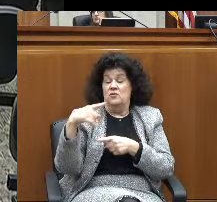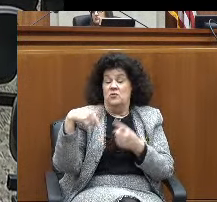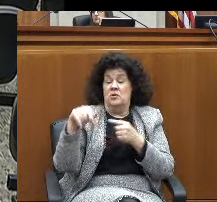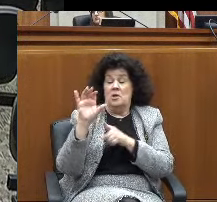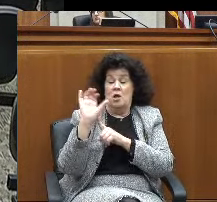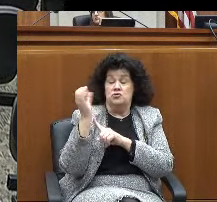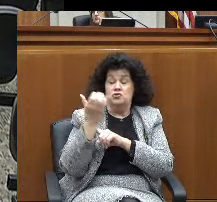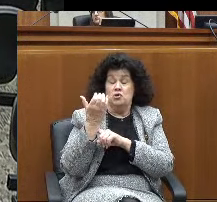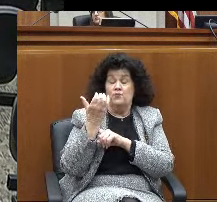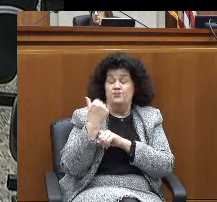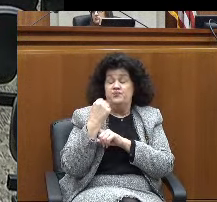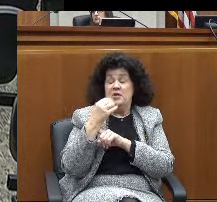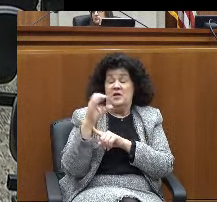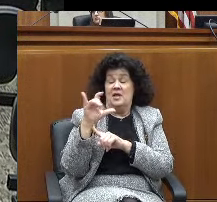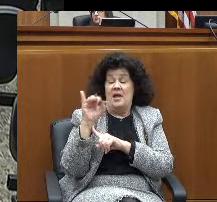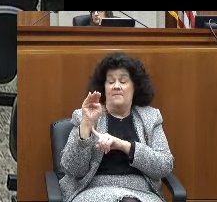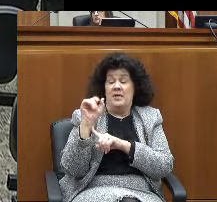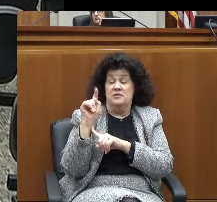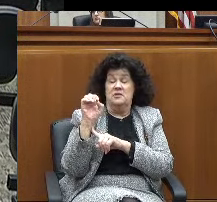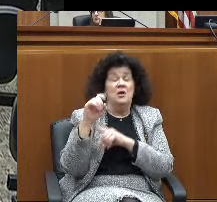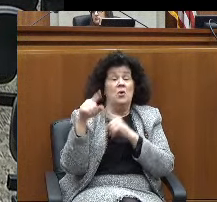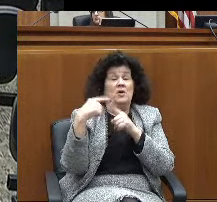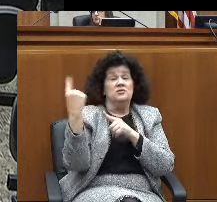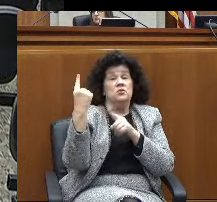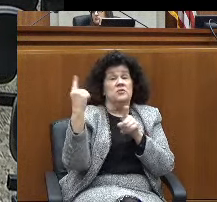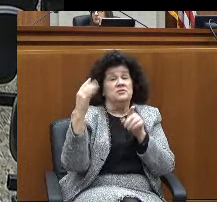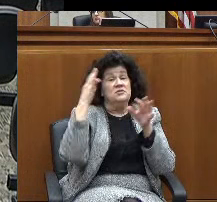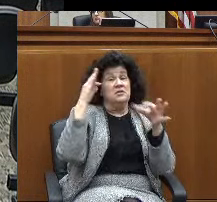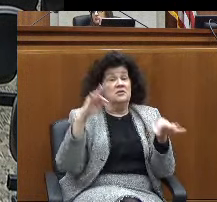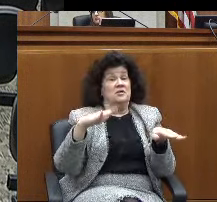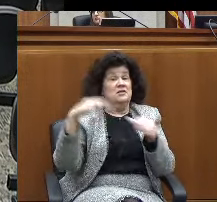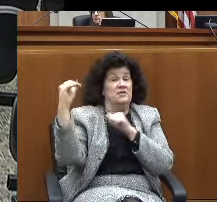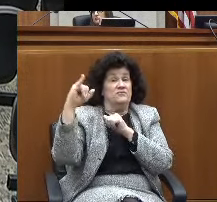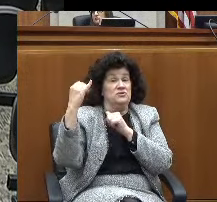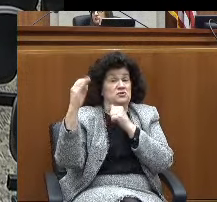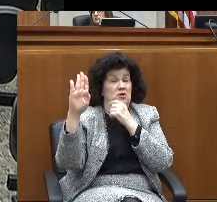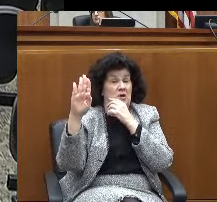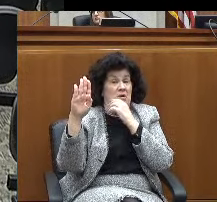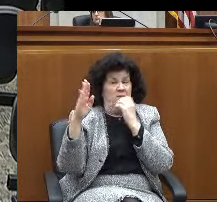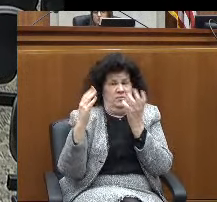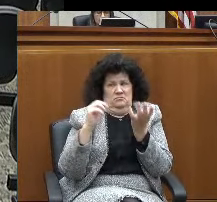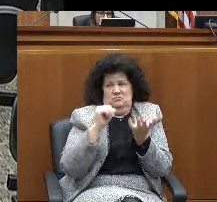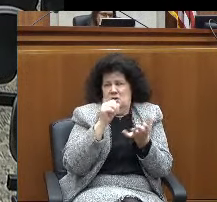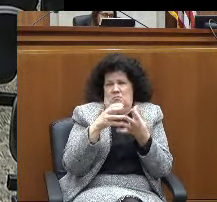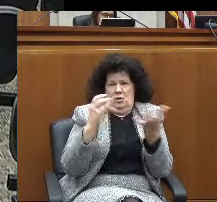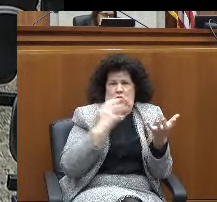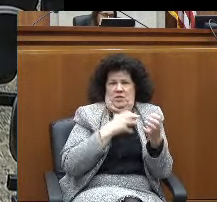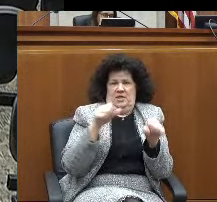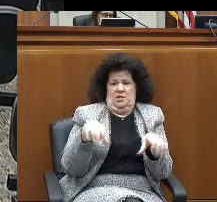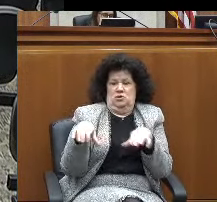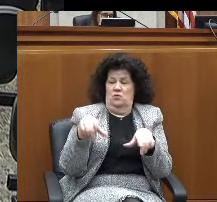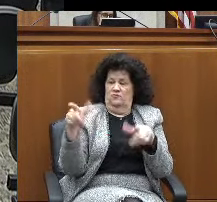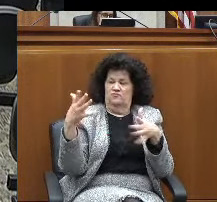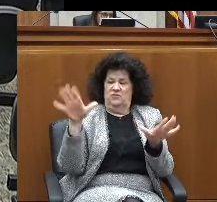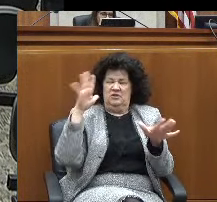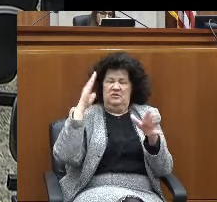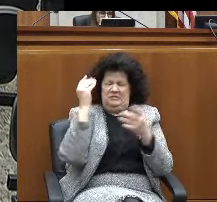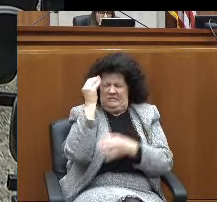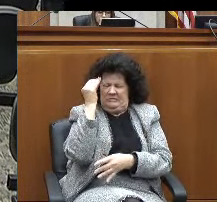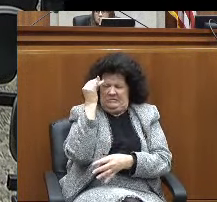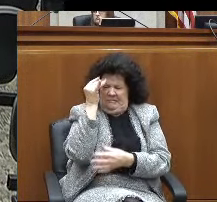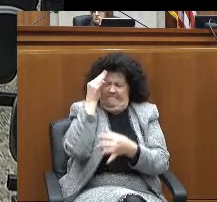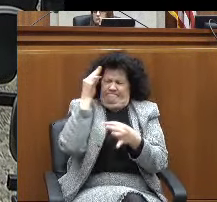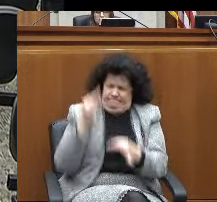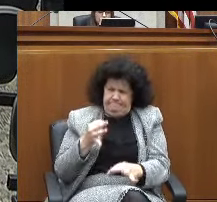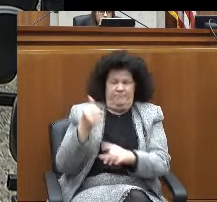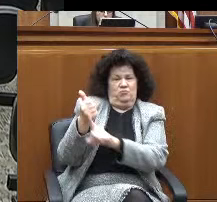and climate. Because when someone's decided to leave a job, there's not much that we can do. They've made a decision, for